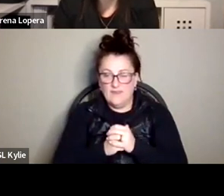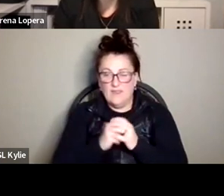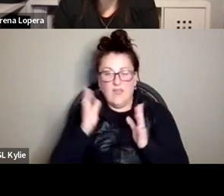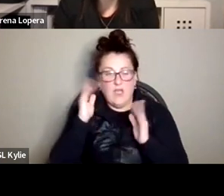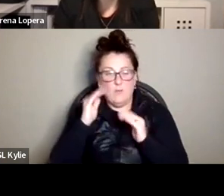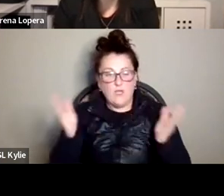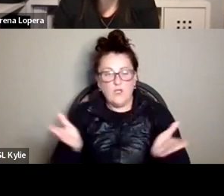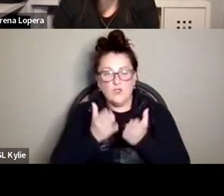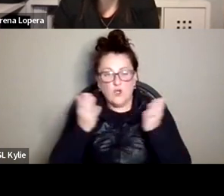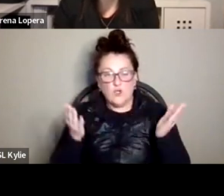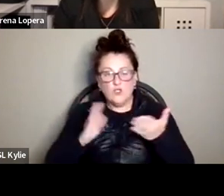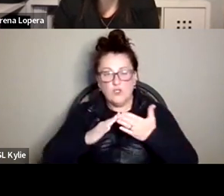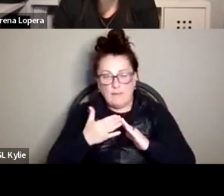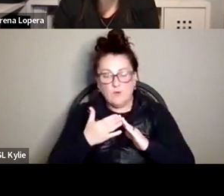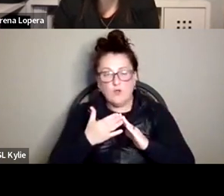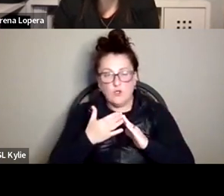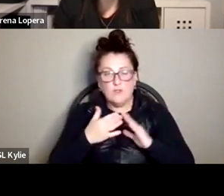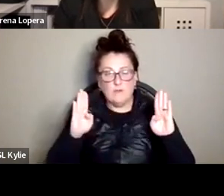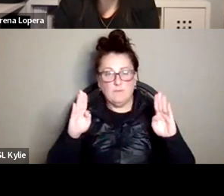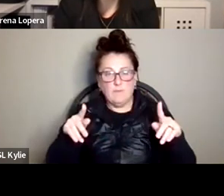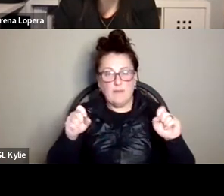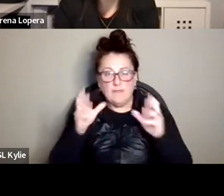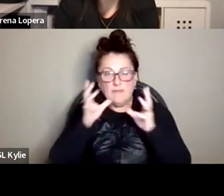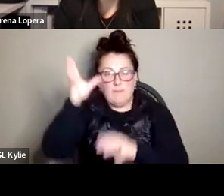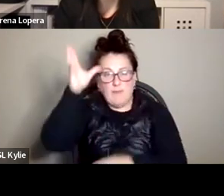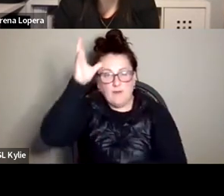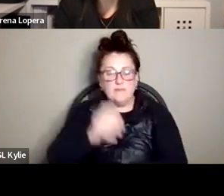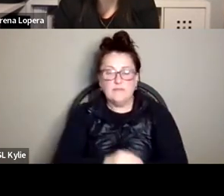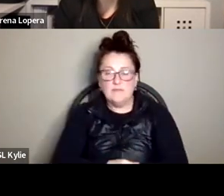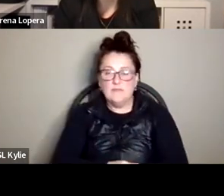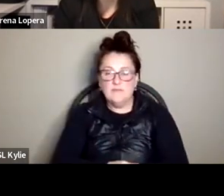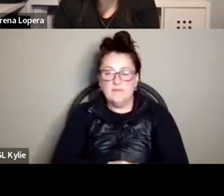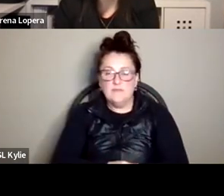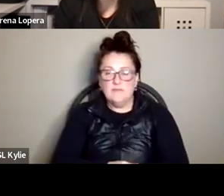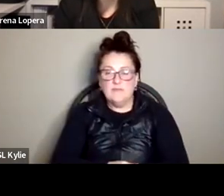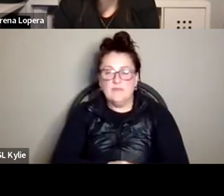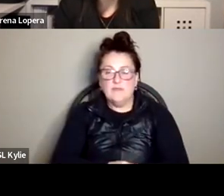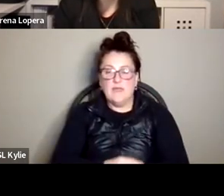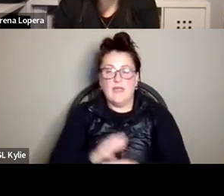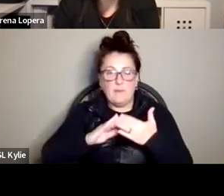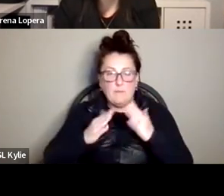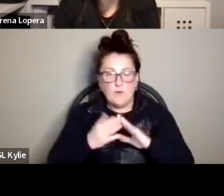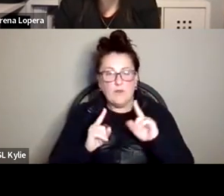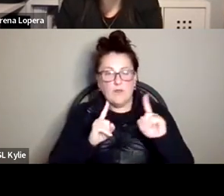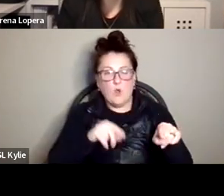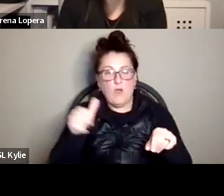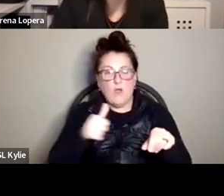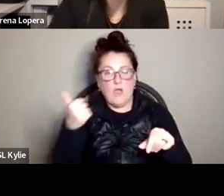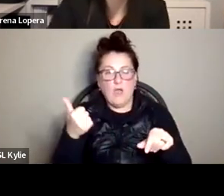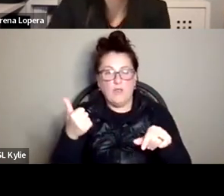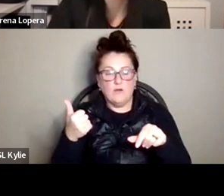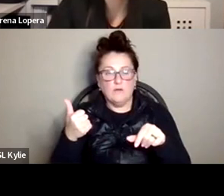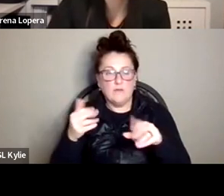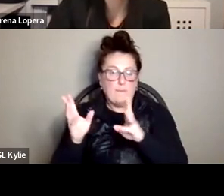neighbors and other BPS parents and community to attend the other three